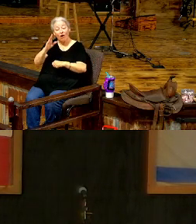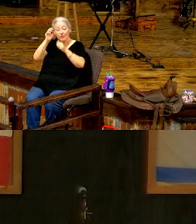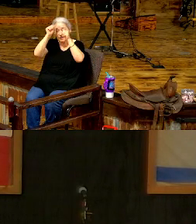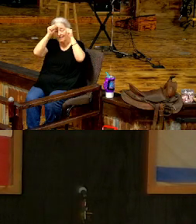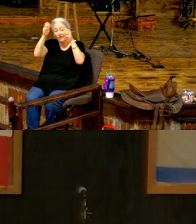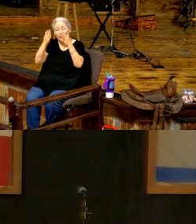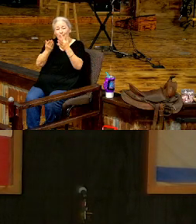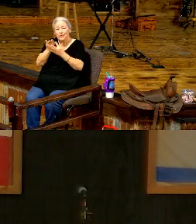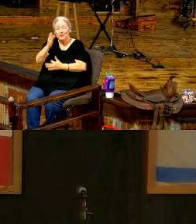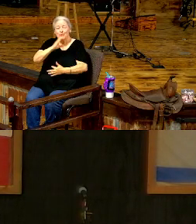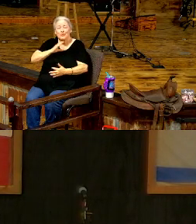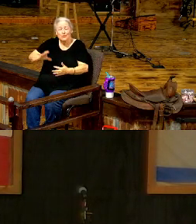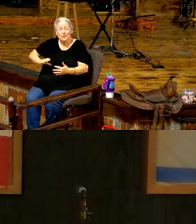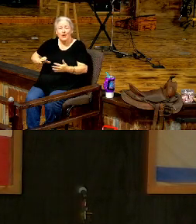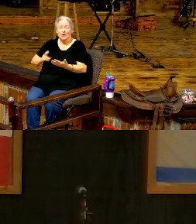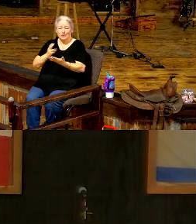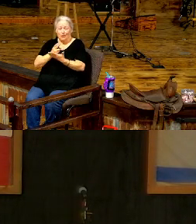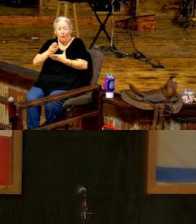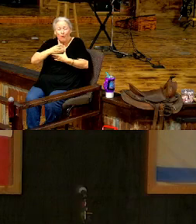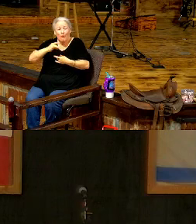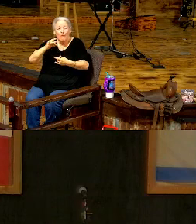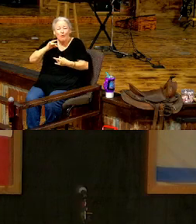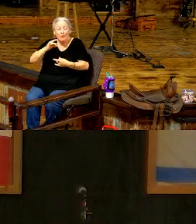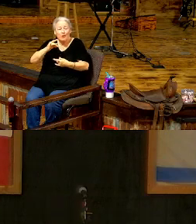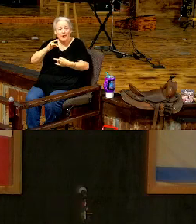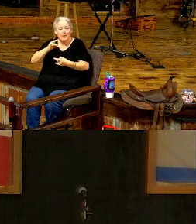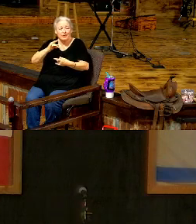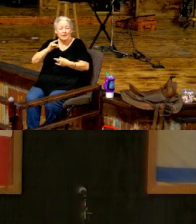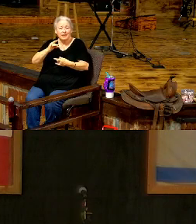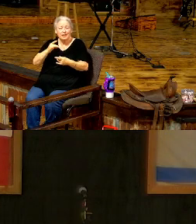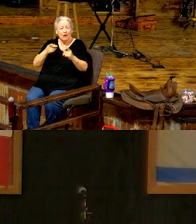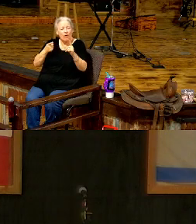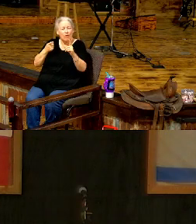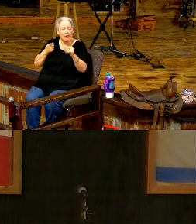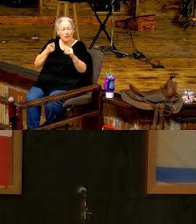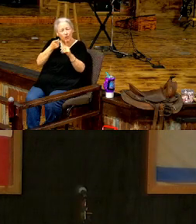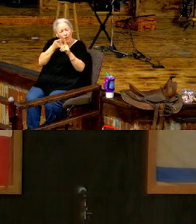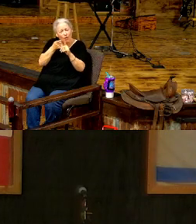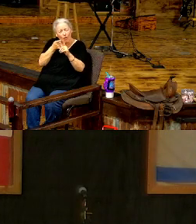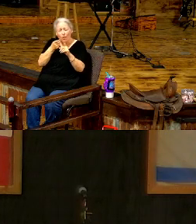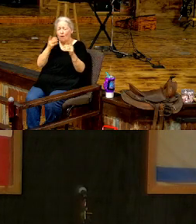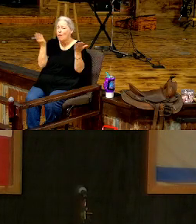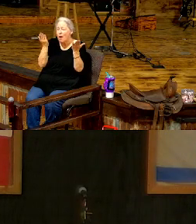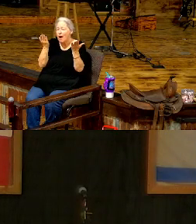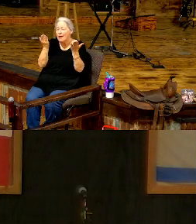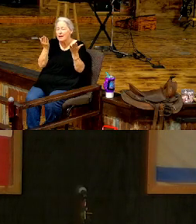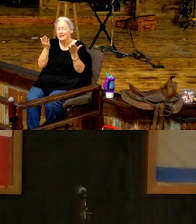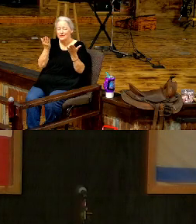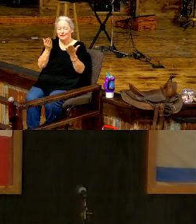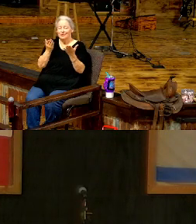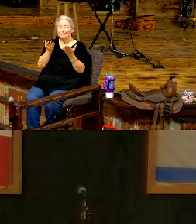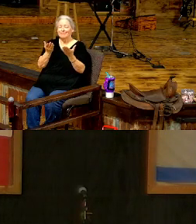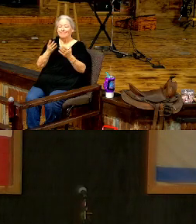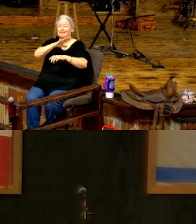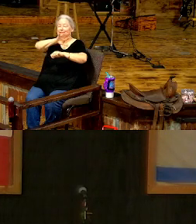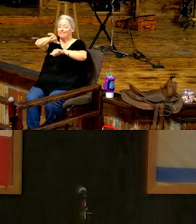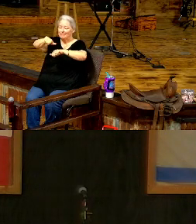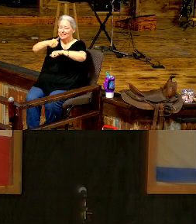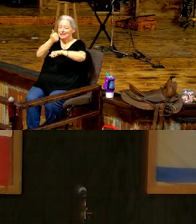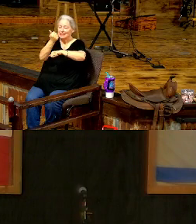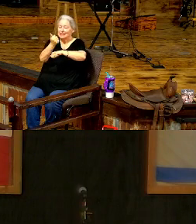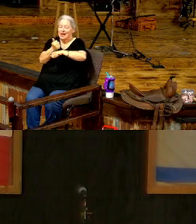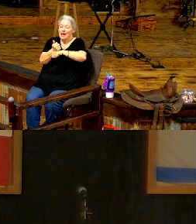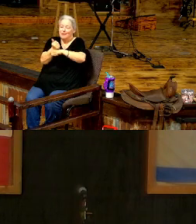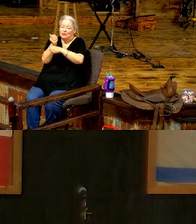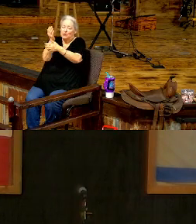through Christ, through the Holy Spirit, his goal has been to reestablish that intimacy that Adam had